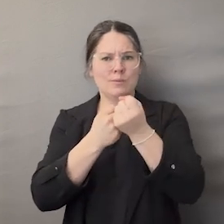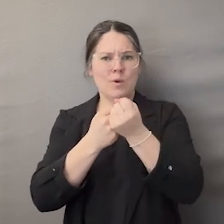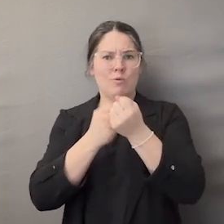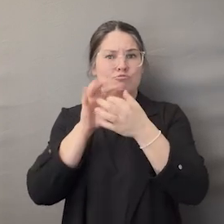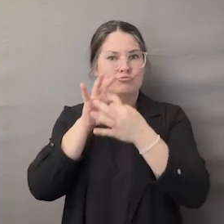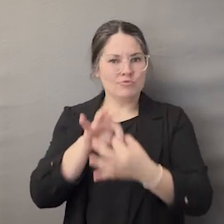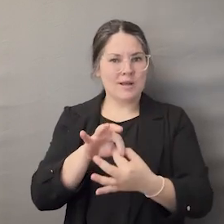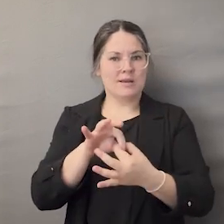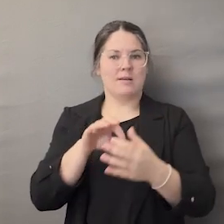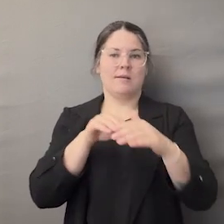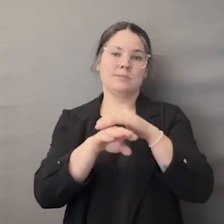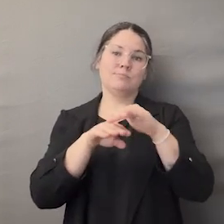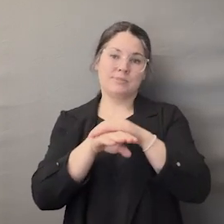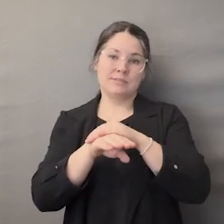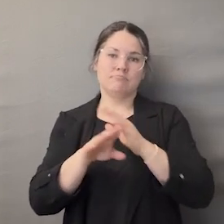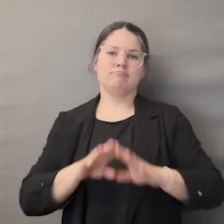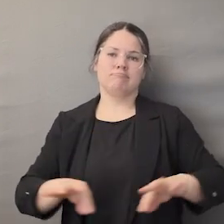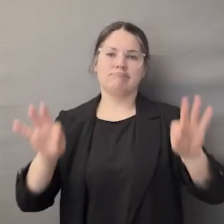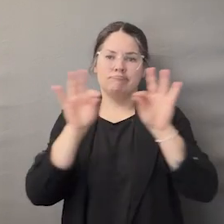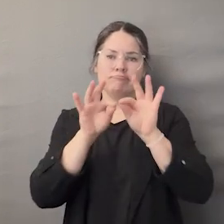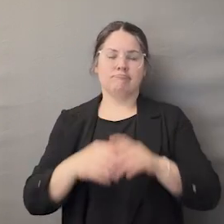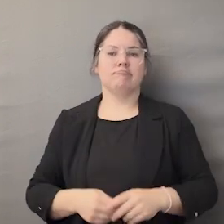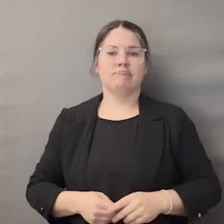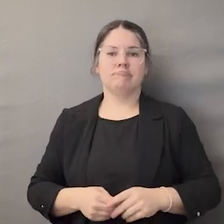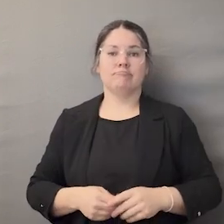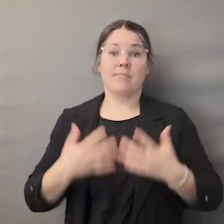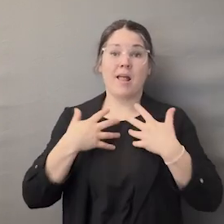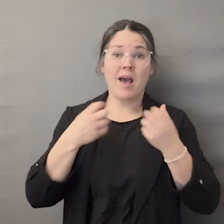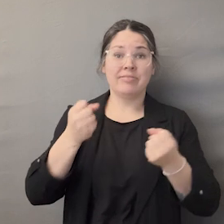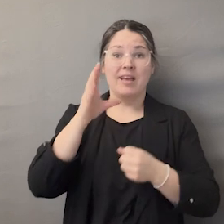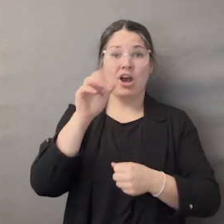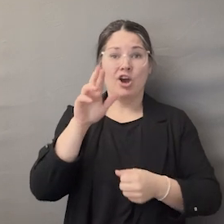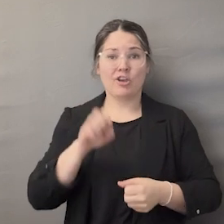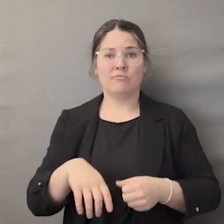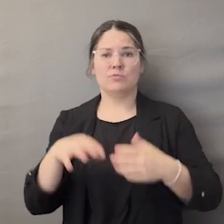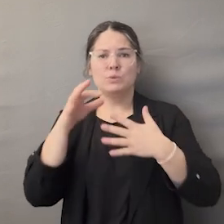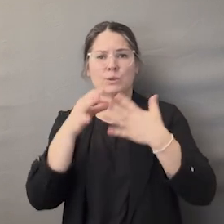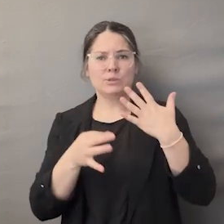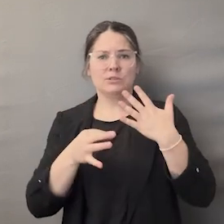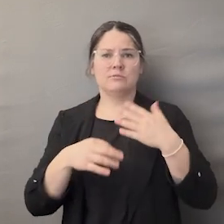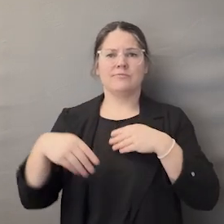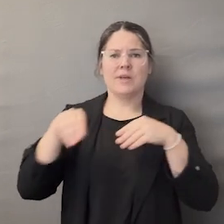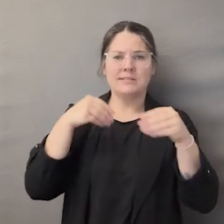accessibility, highlighting accommodations, healthcare options, and flexible work policies,